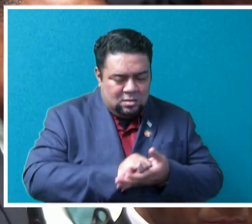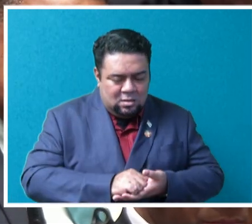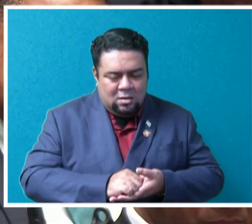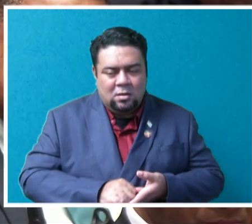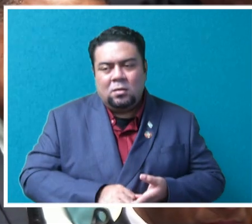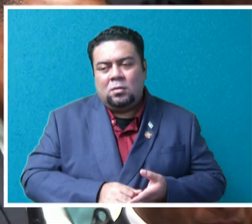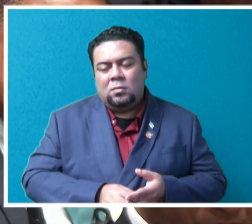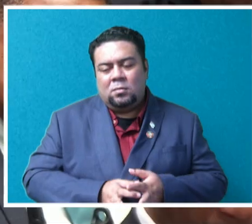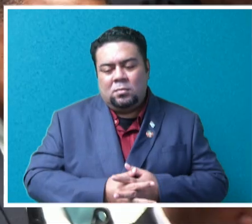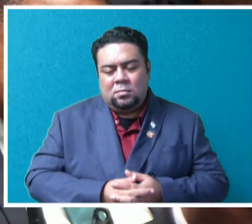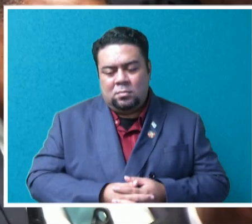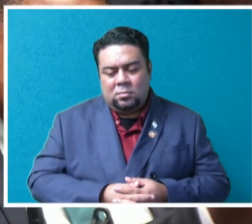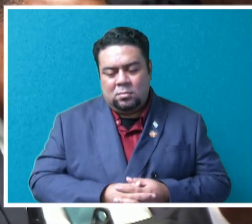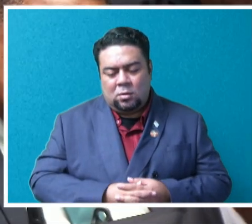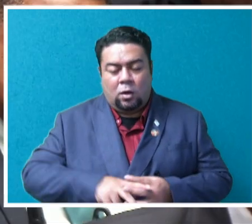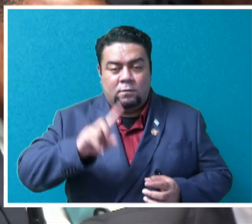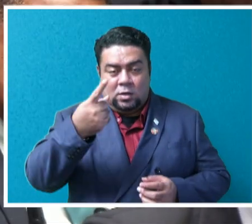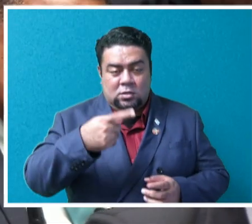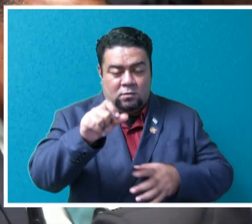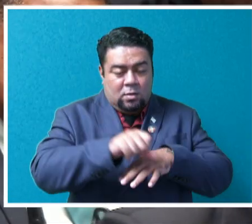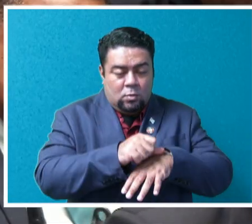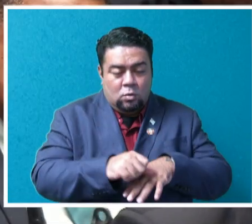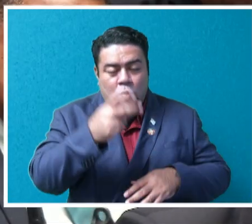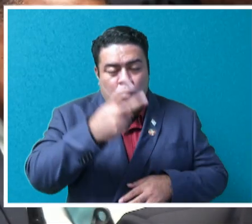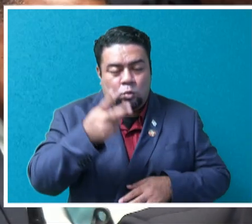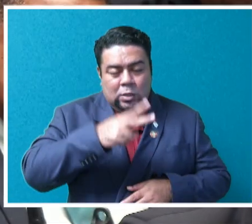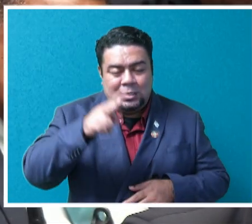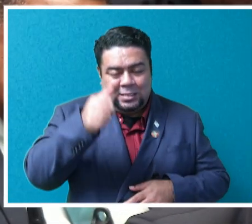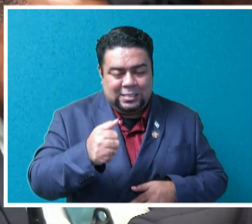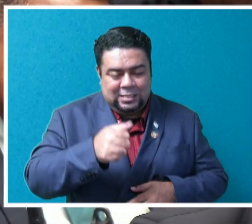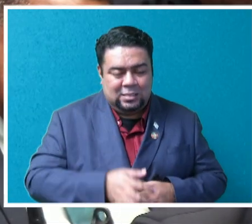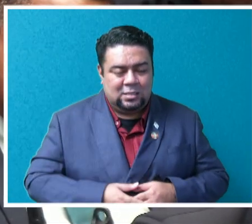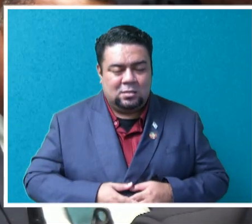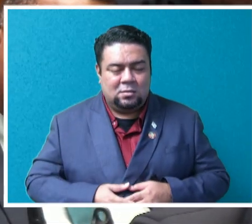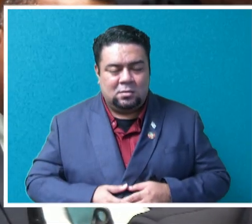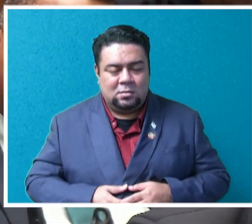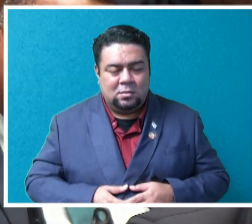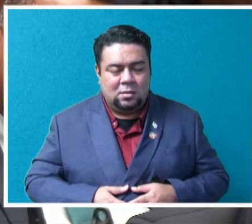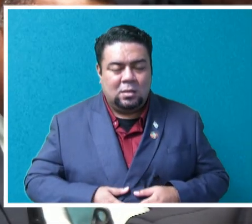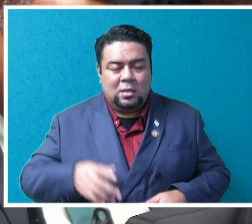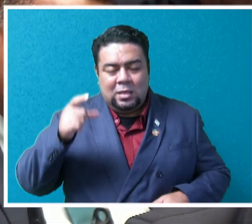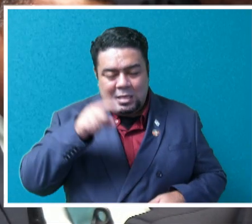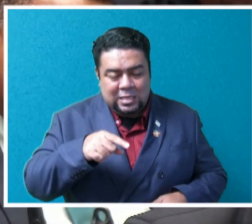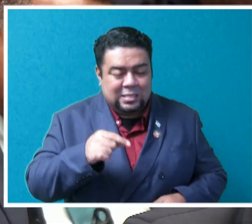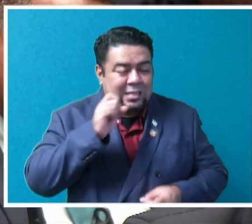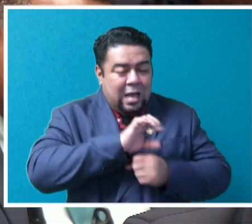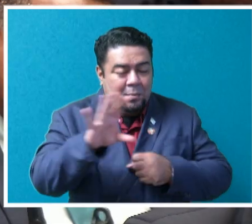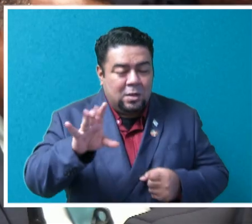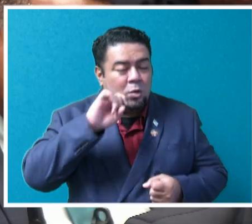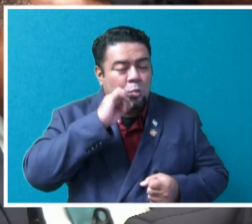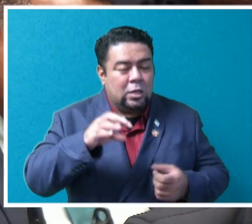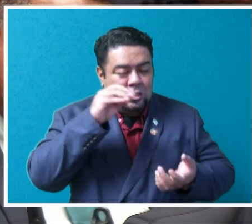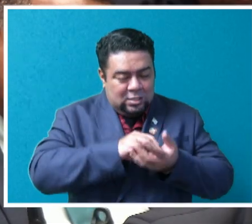operational on 1st of April 2026. This company will serve as a strategic